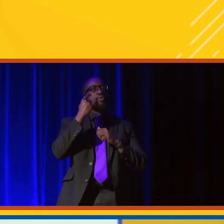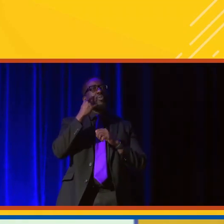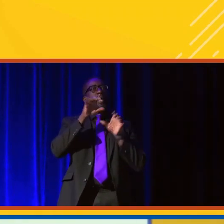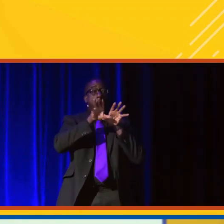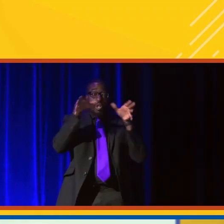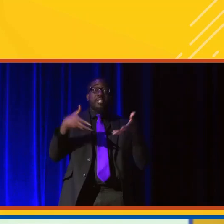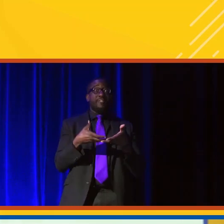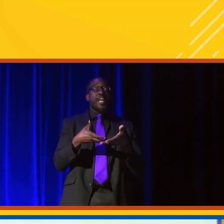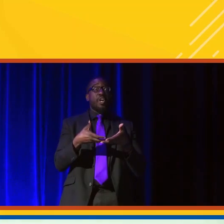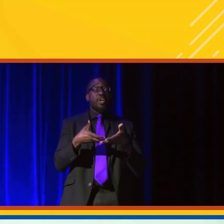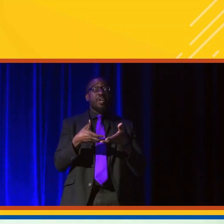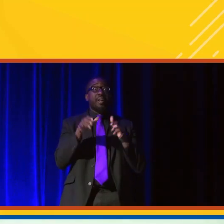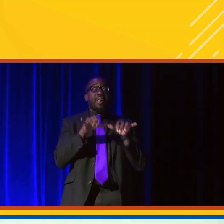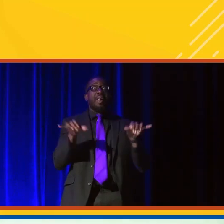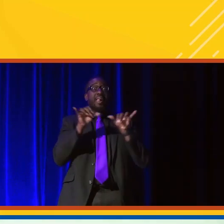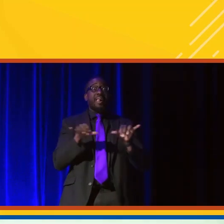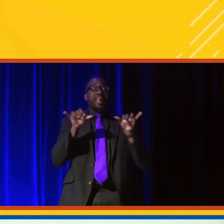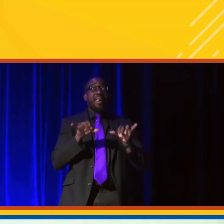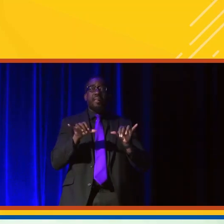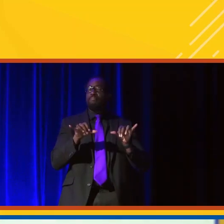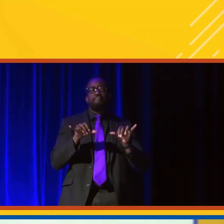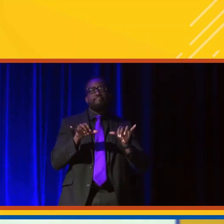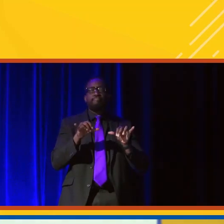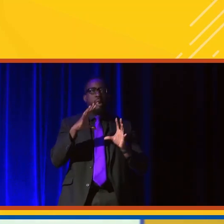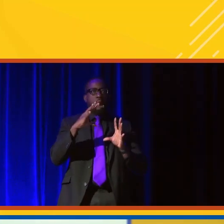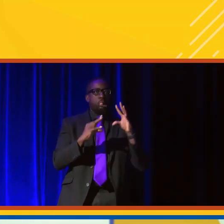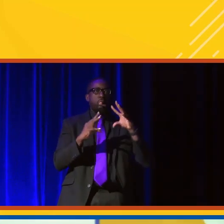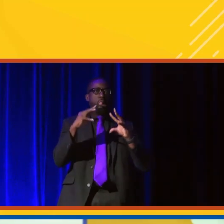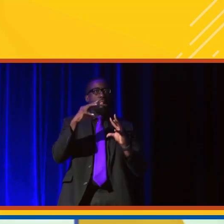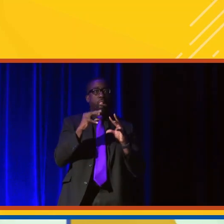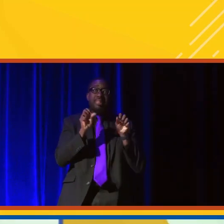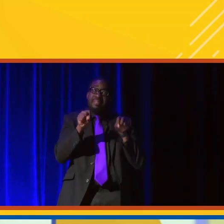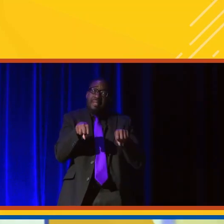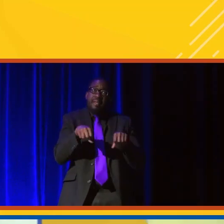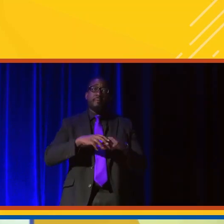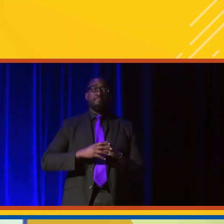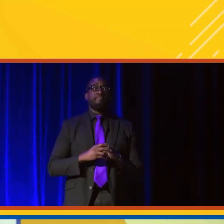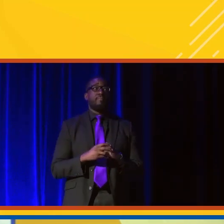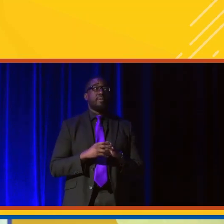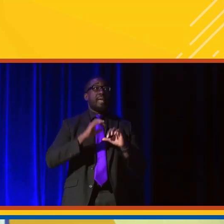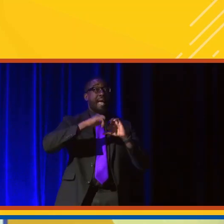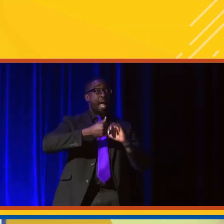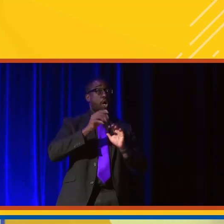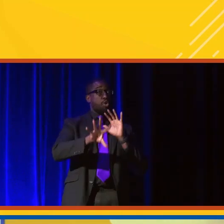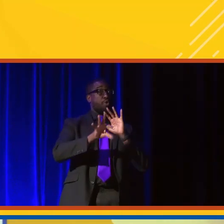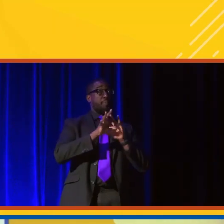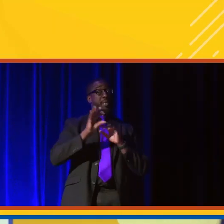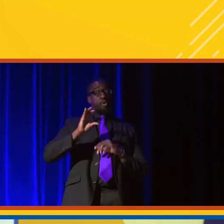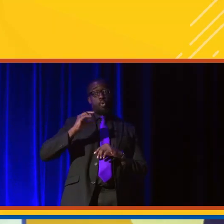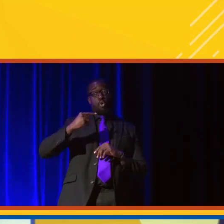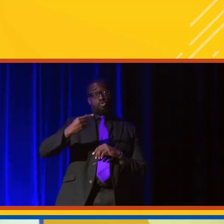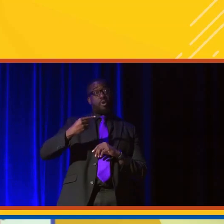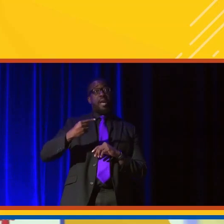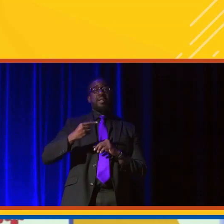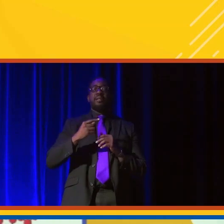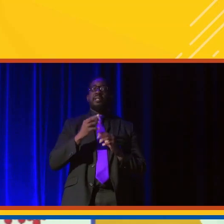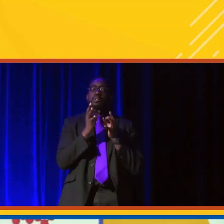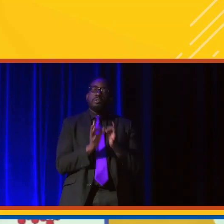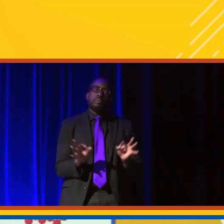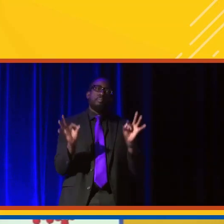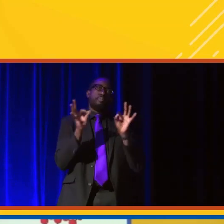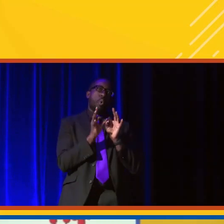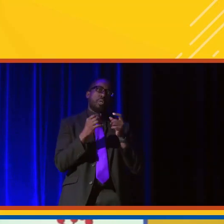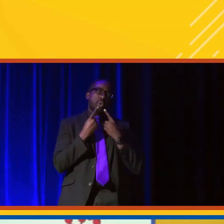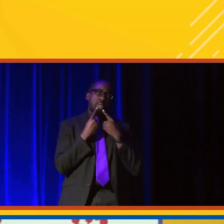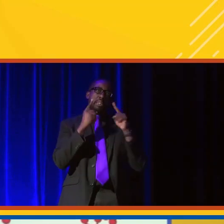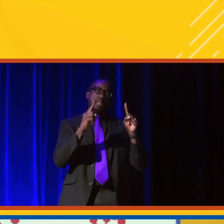So how you pick the coarse grain representation is really fundamental to how successful this whole strategy can be. The